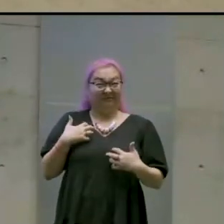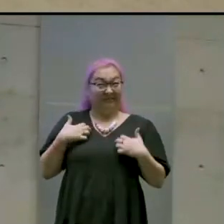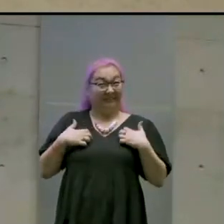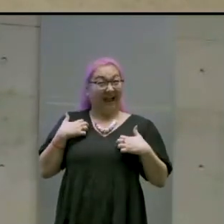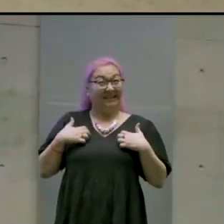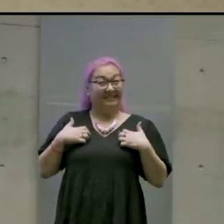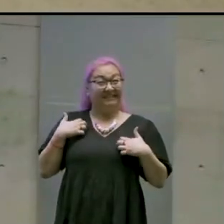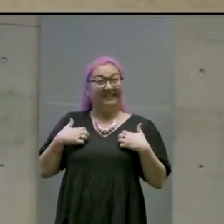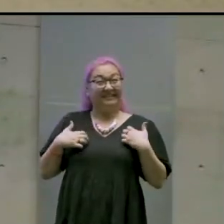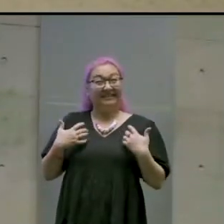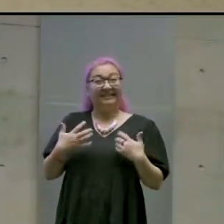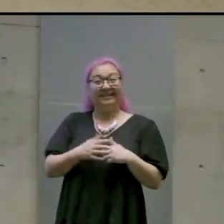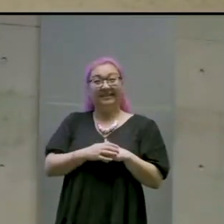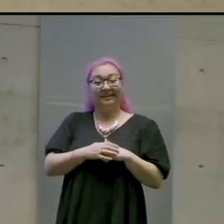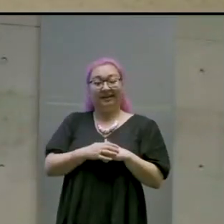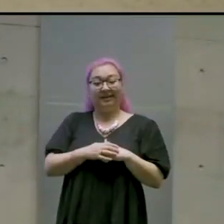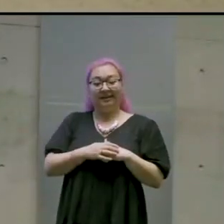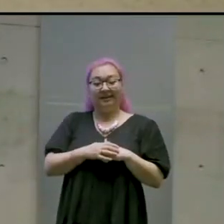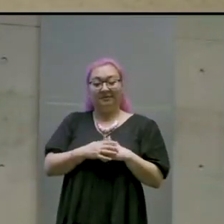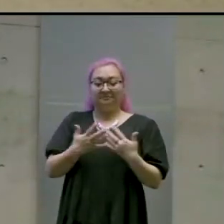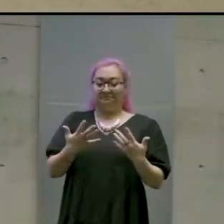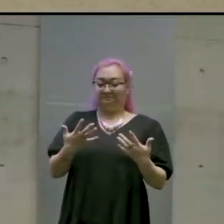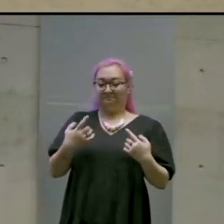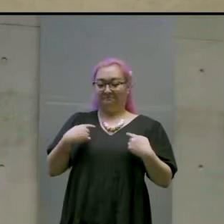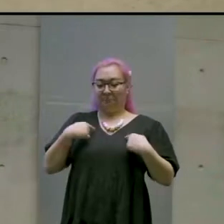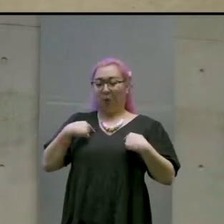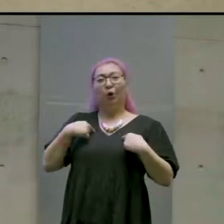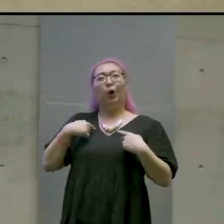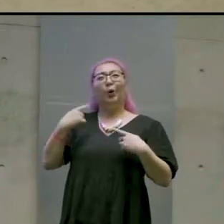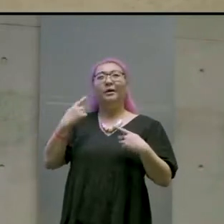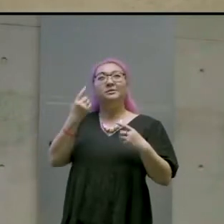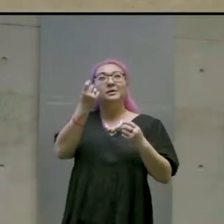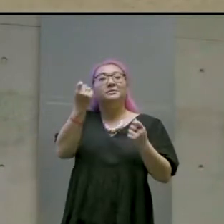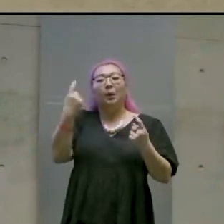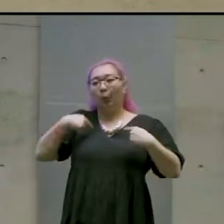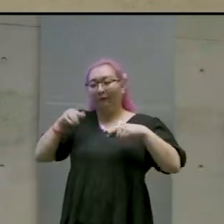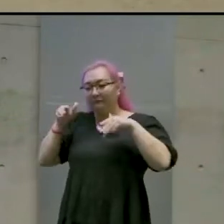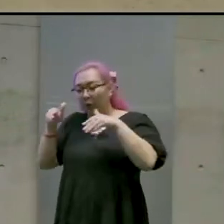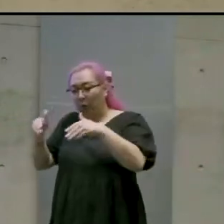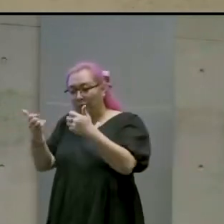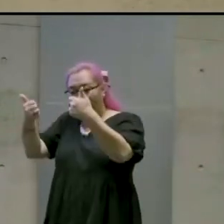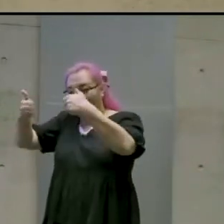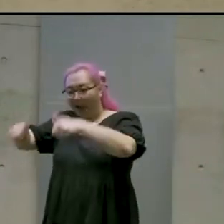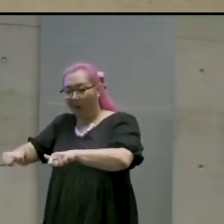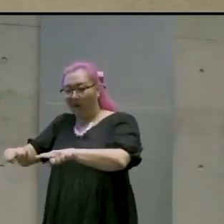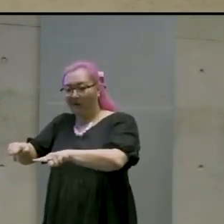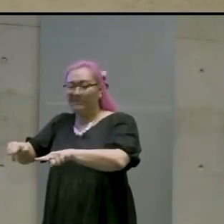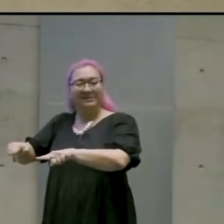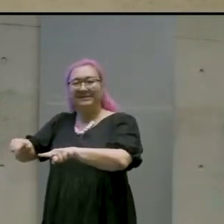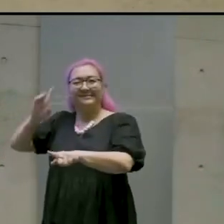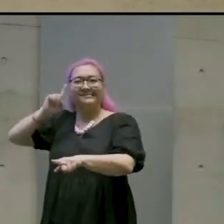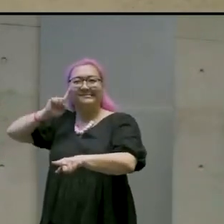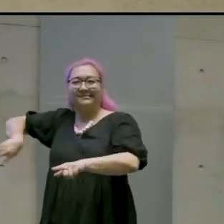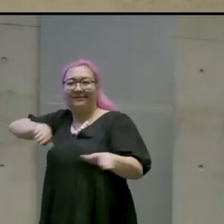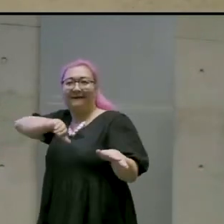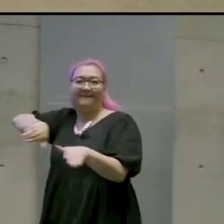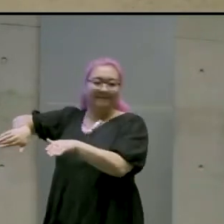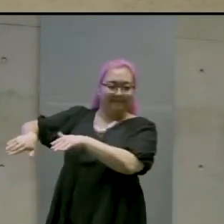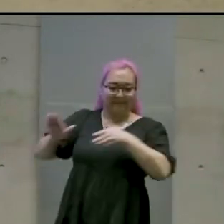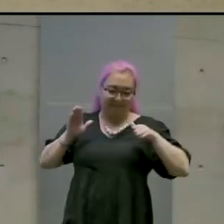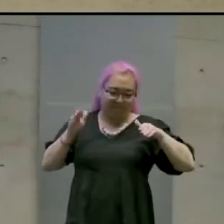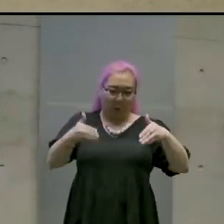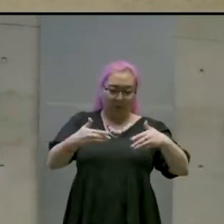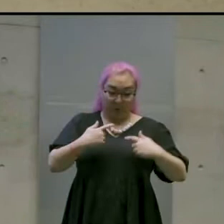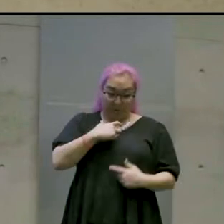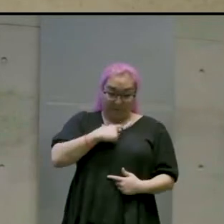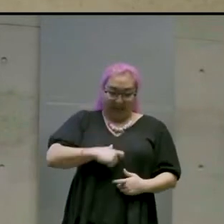can divorce it from when you're thinking about outcomes or when you're thinking about the story or the context, and really focus in on what do I want the player to